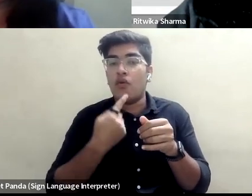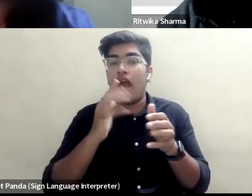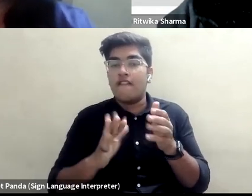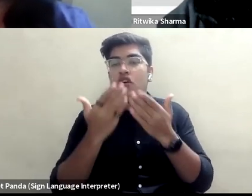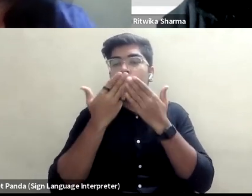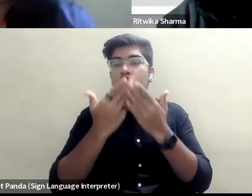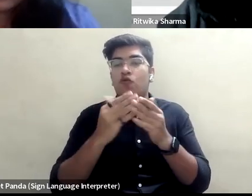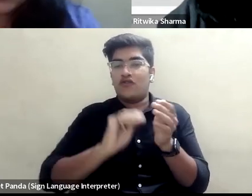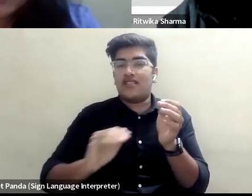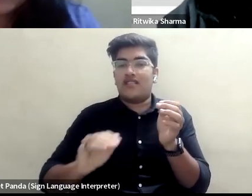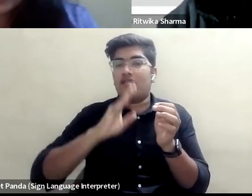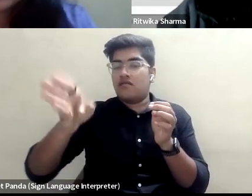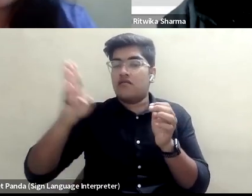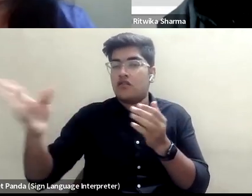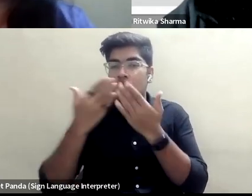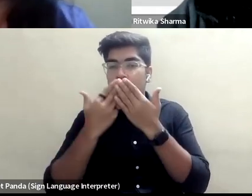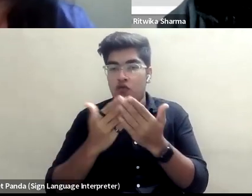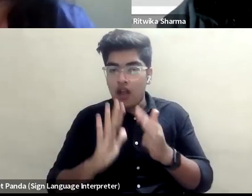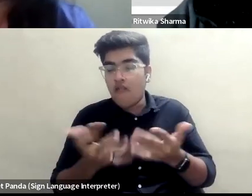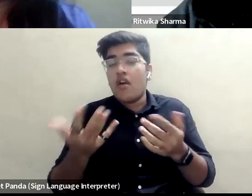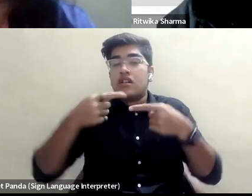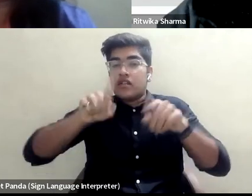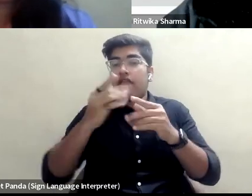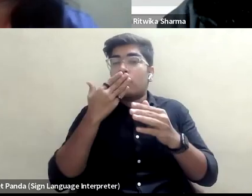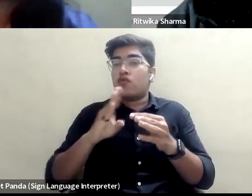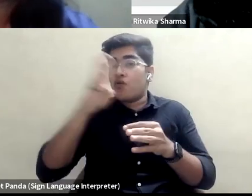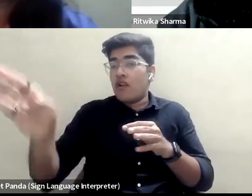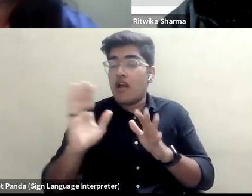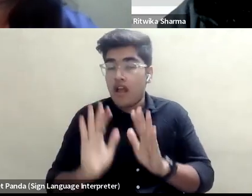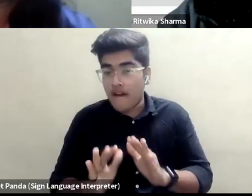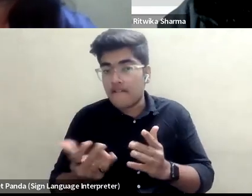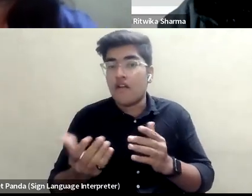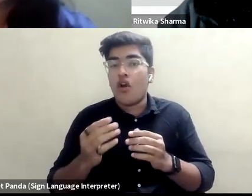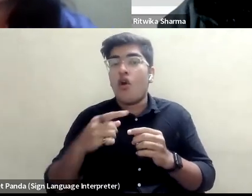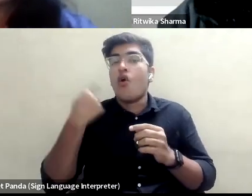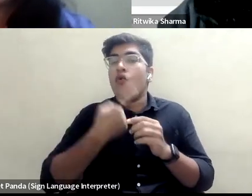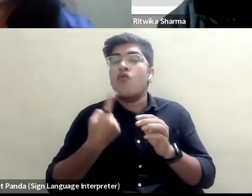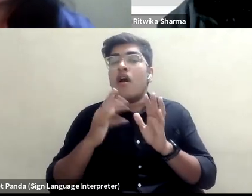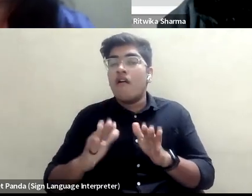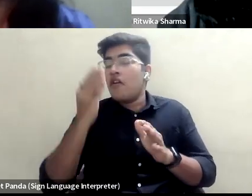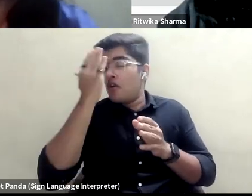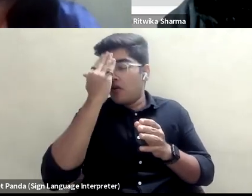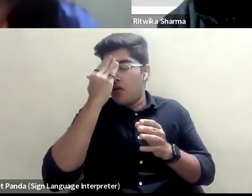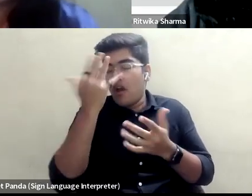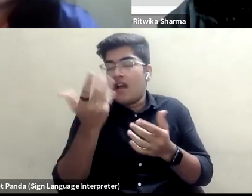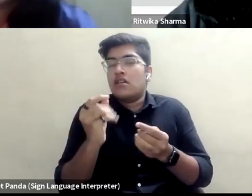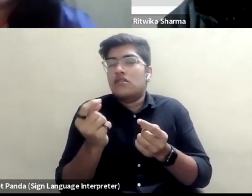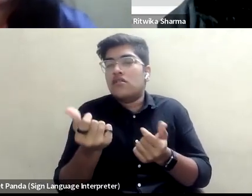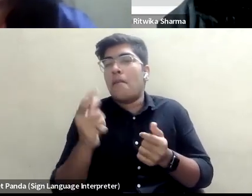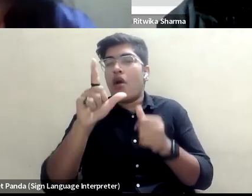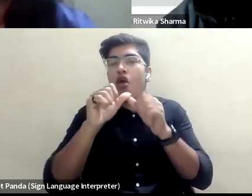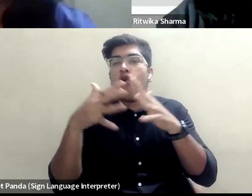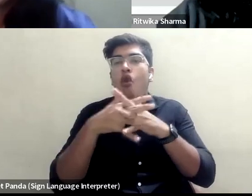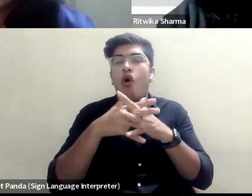school, or who have themselves gone to schools, and who have some sense of, there's some legal regime that runs a